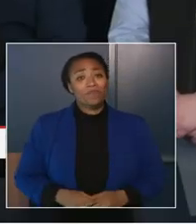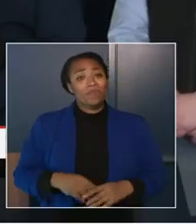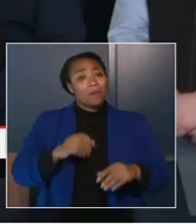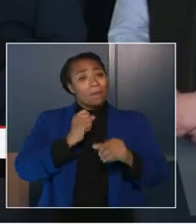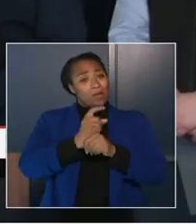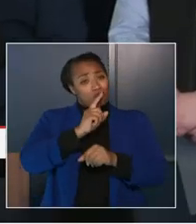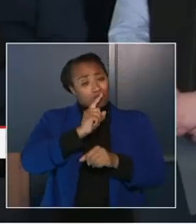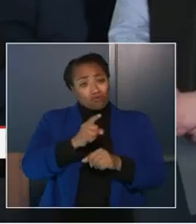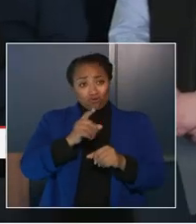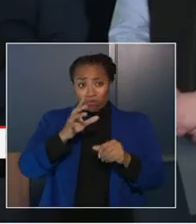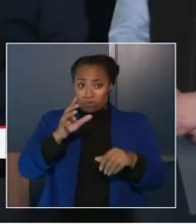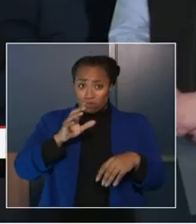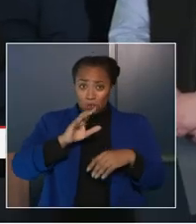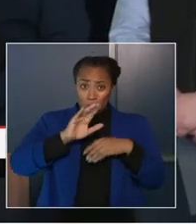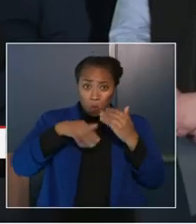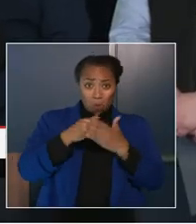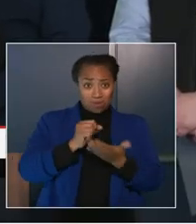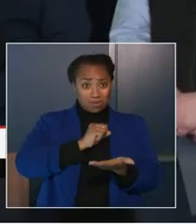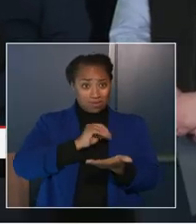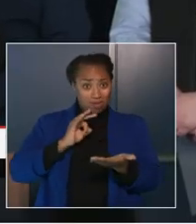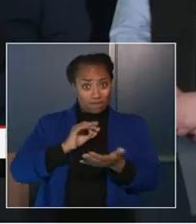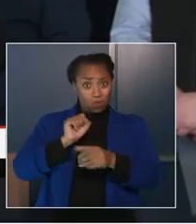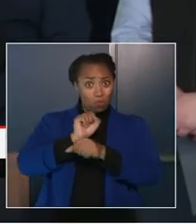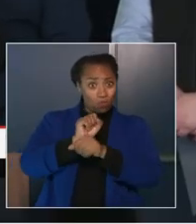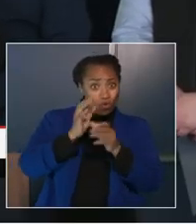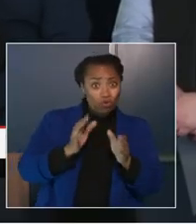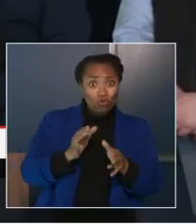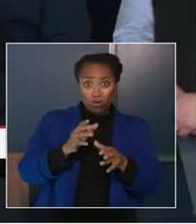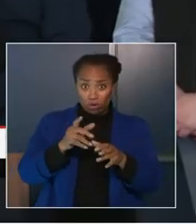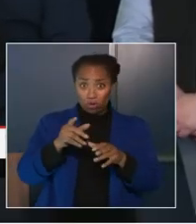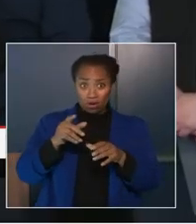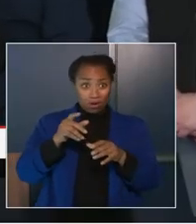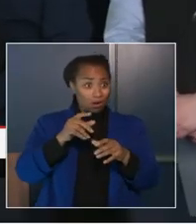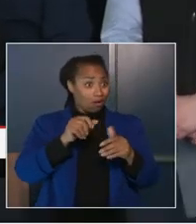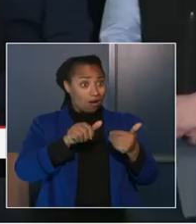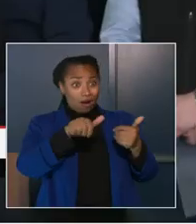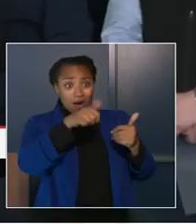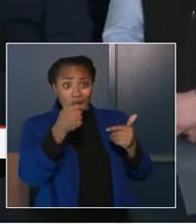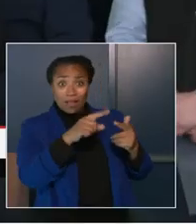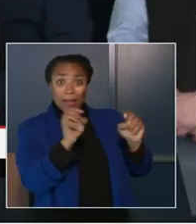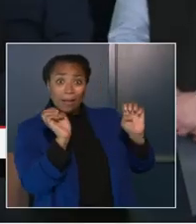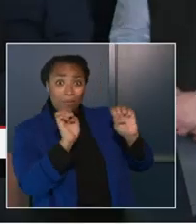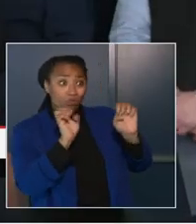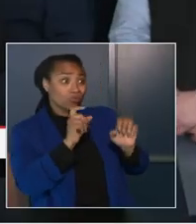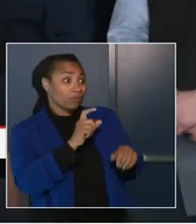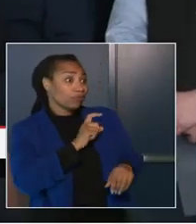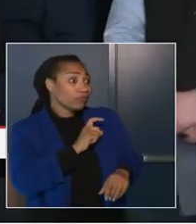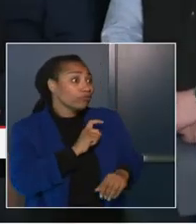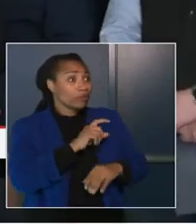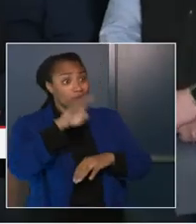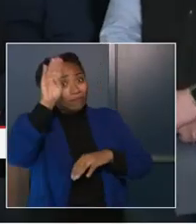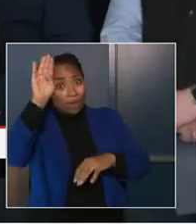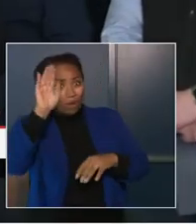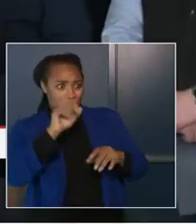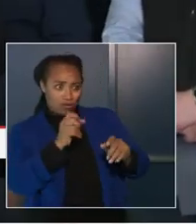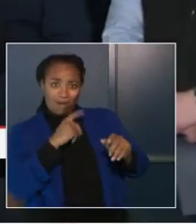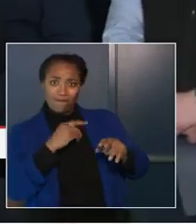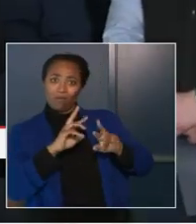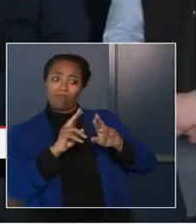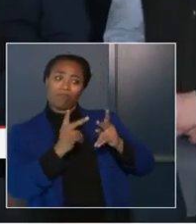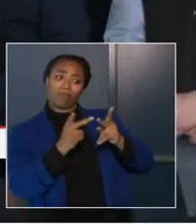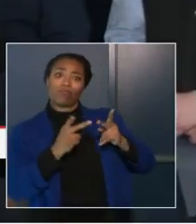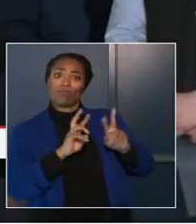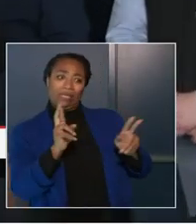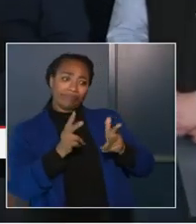really need people to be moving their cars so that they're not tying up a tow truck, so they're not calling